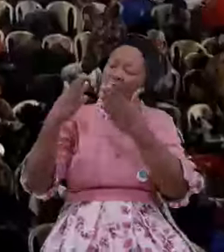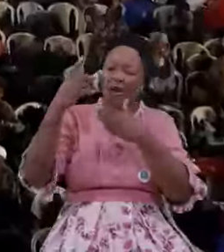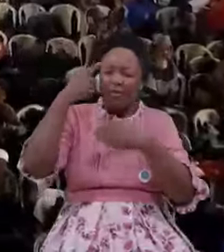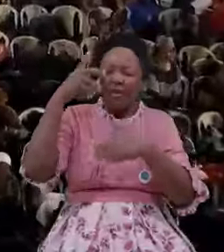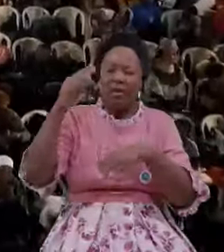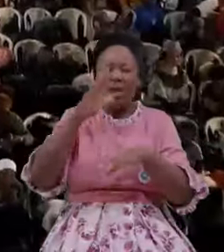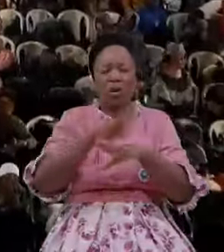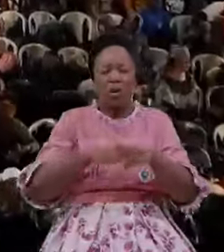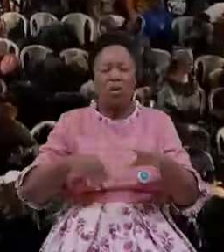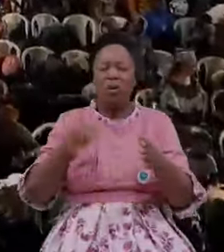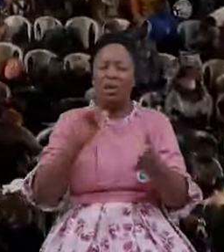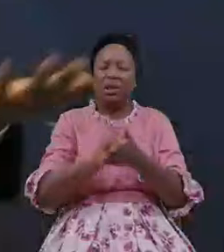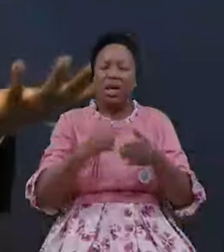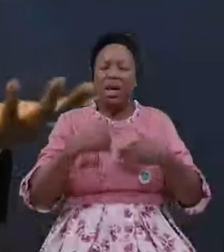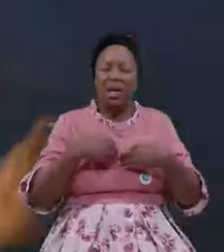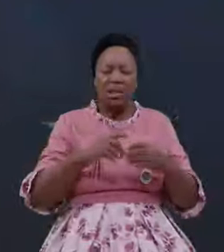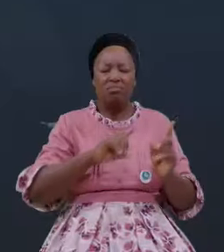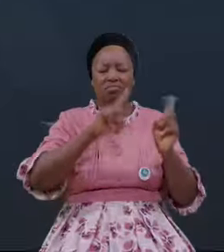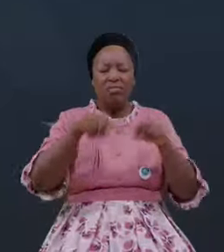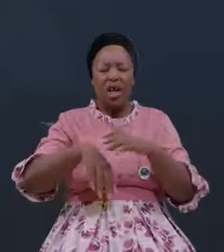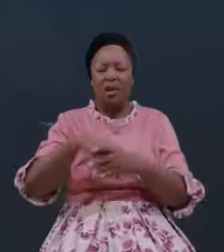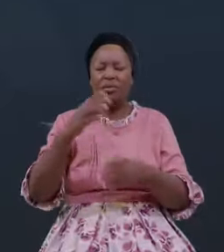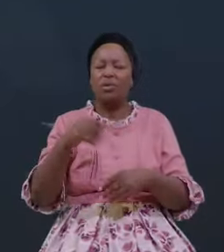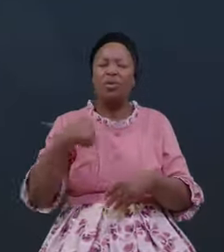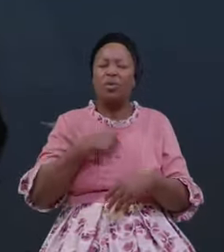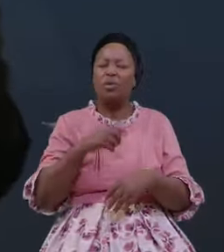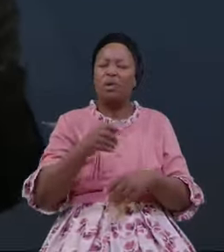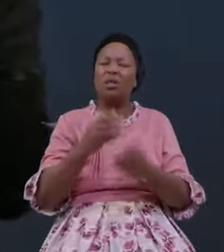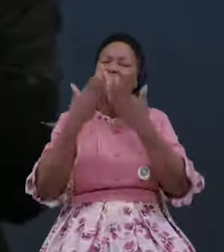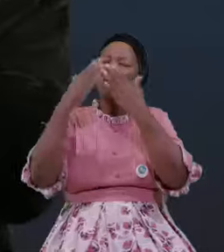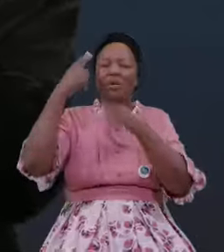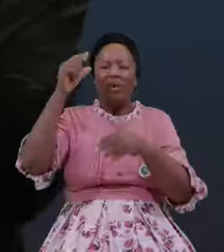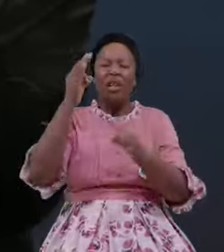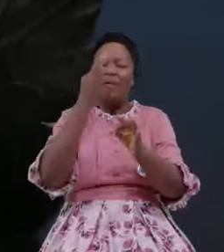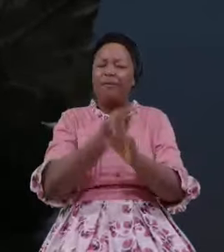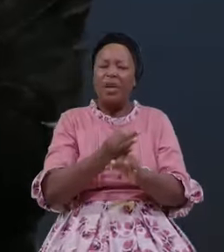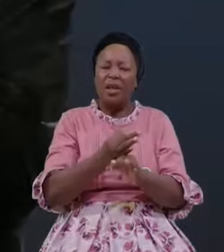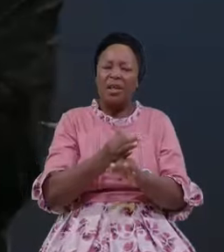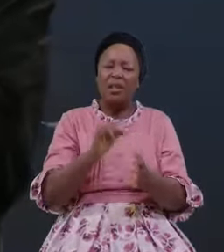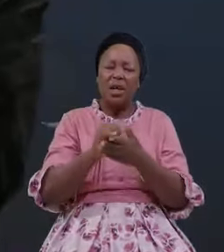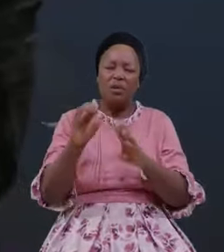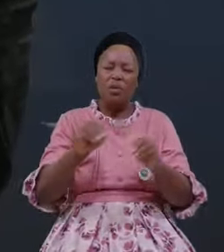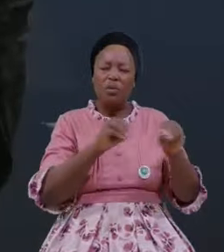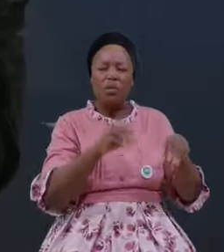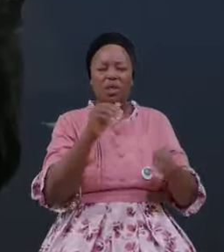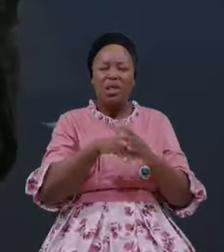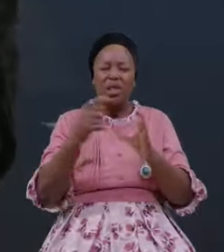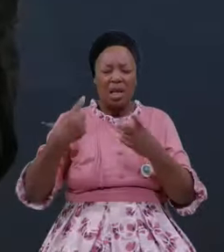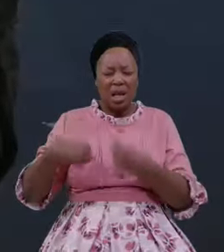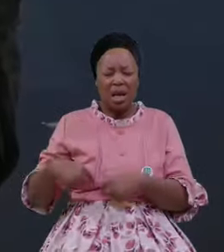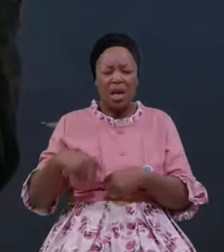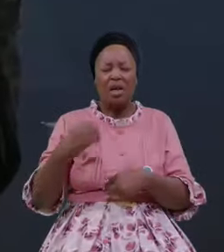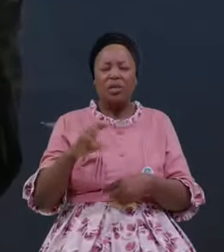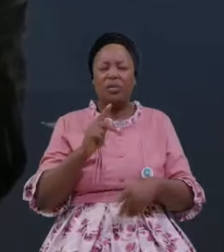has come forth. We thank you for the faith you put in the heart of the people who